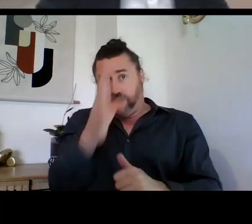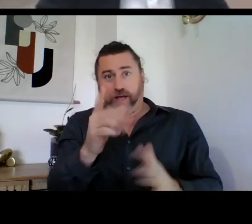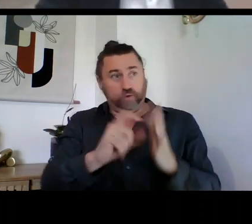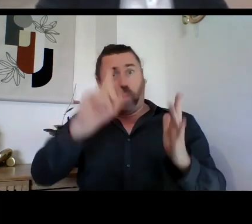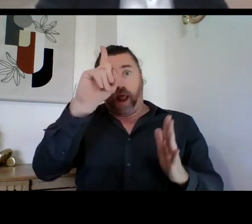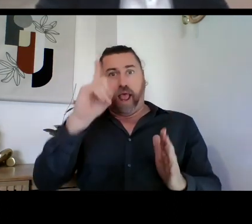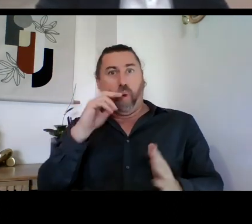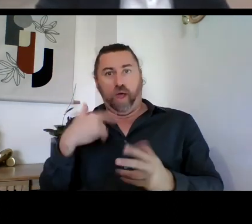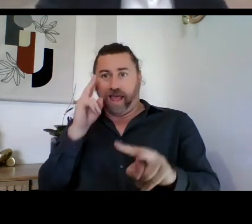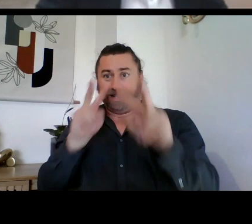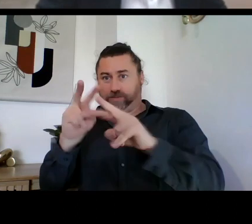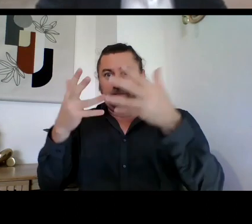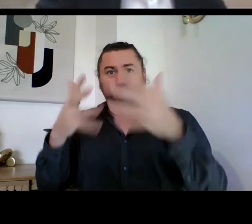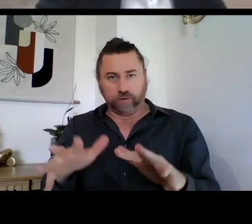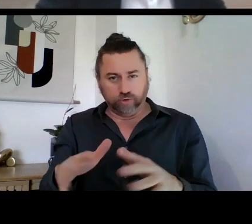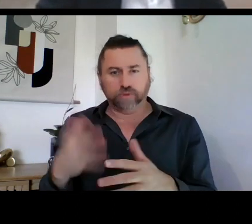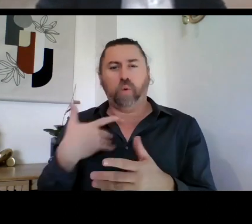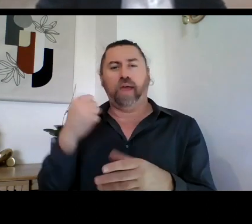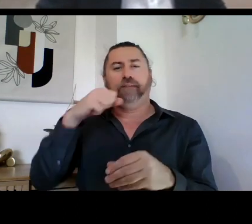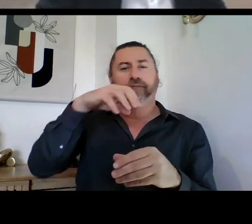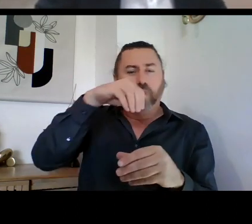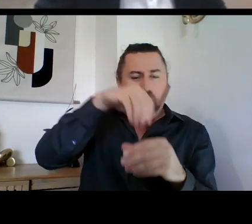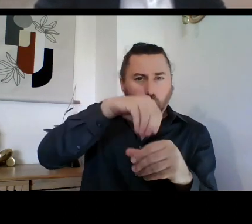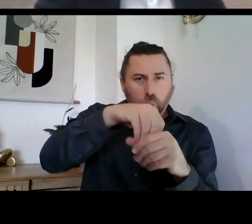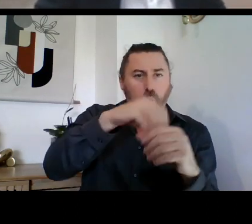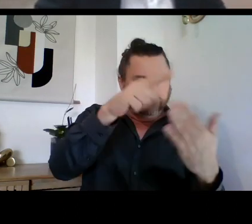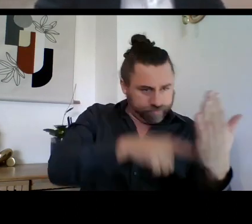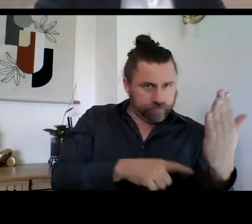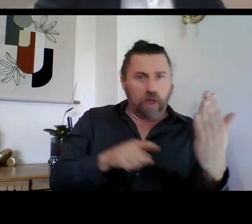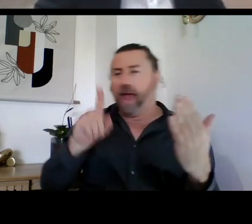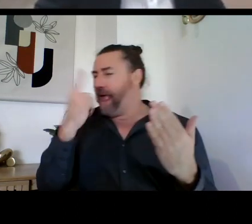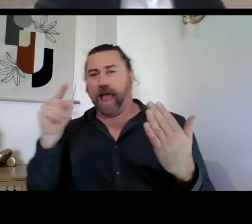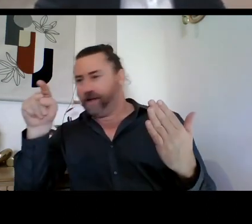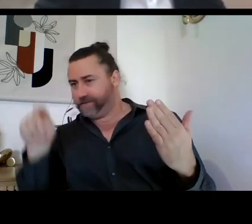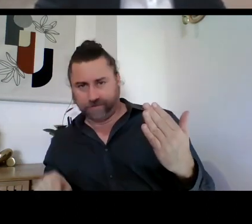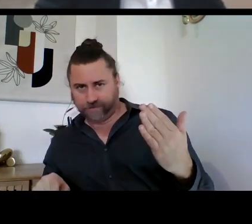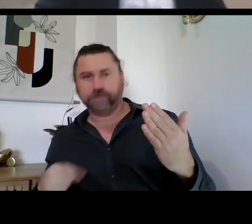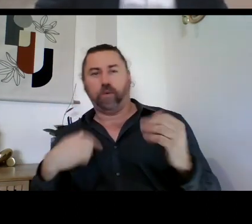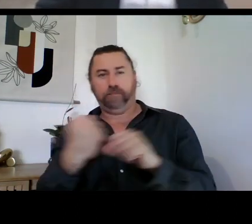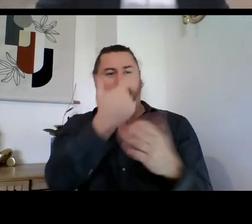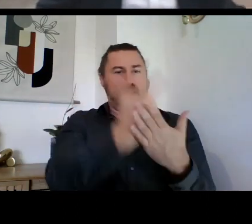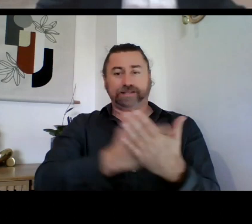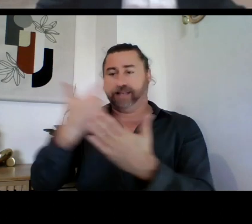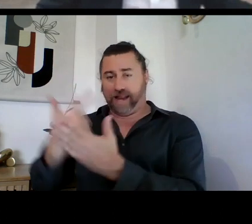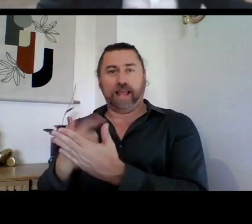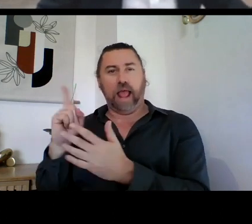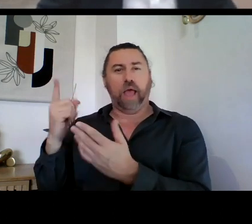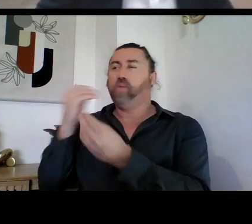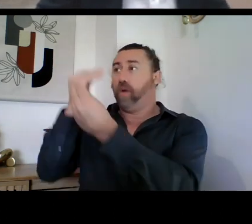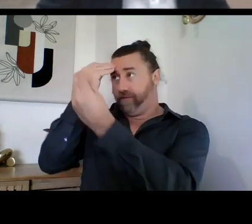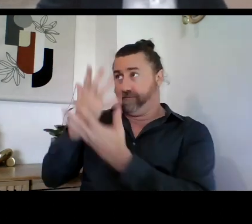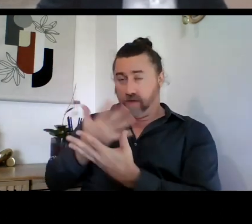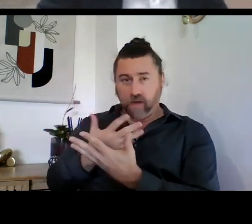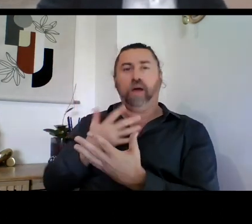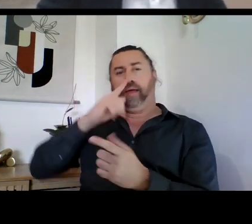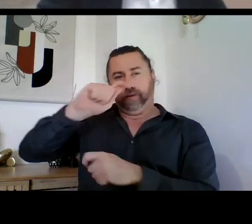we're planning to have a comprehensive inclusions and exclusions list, which we're currently getting some advice on, which will go to a new aged